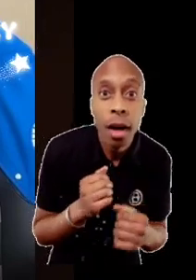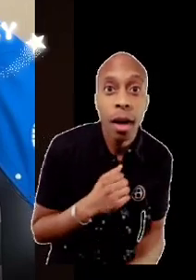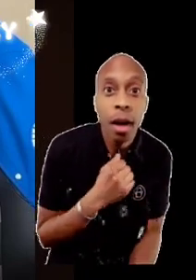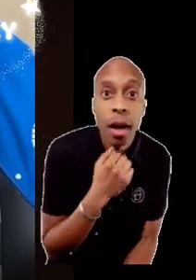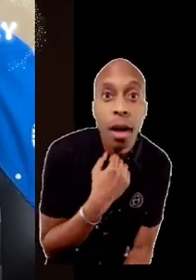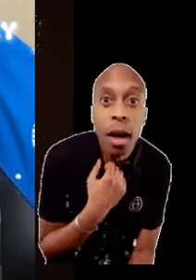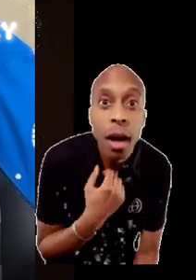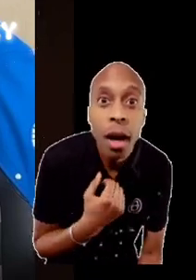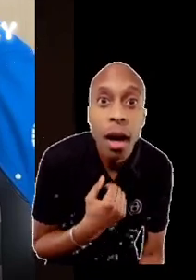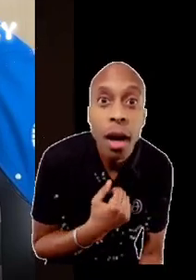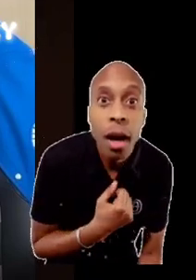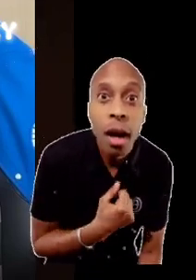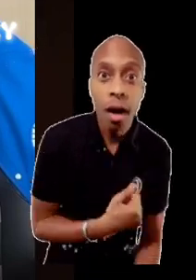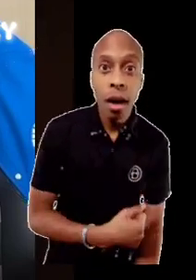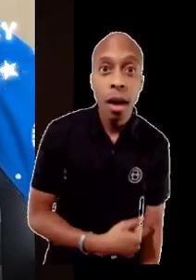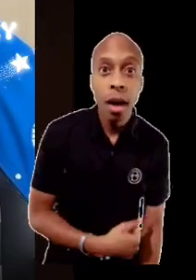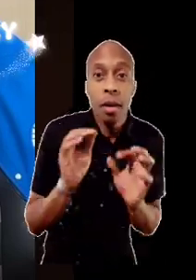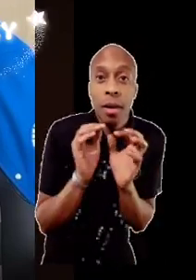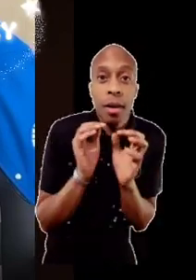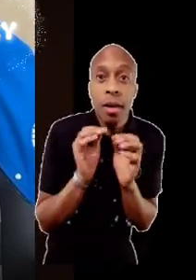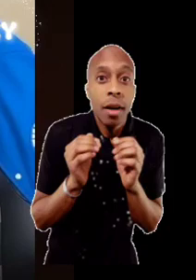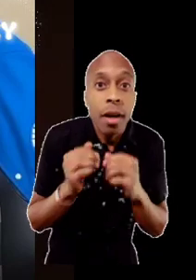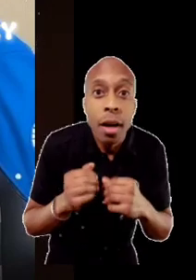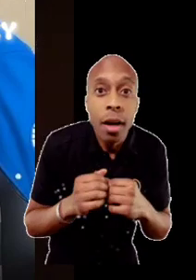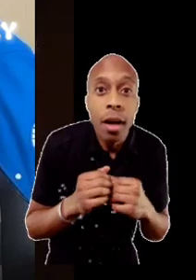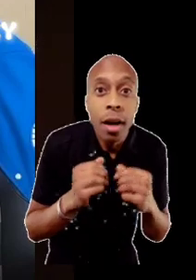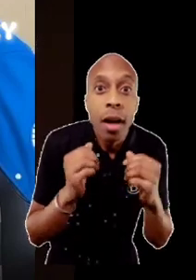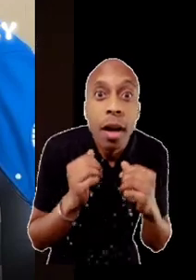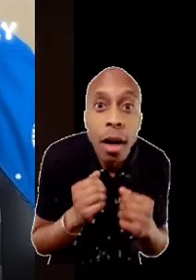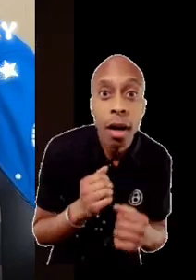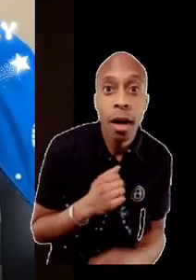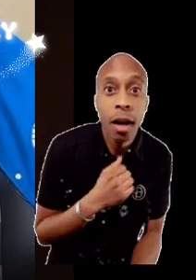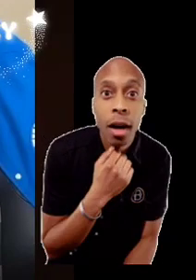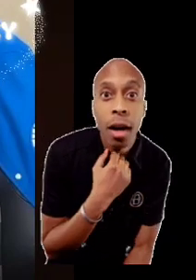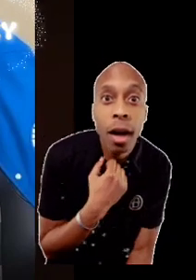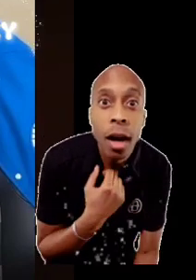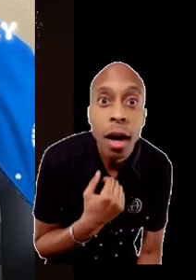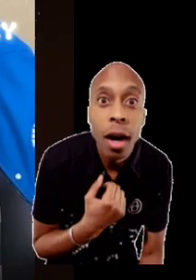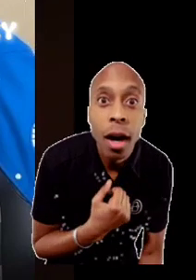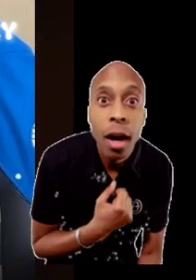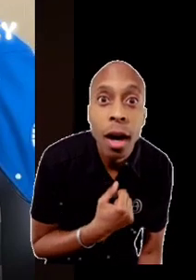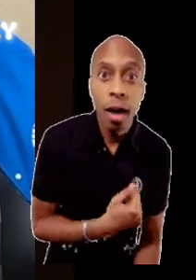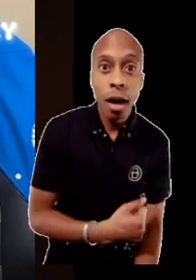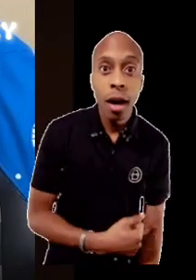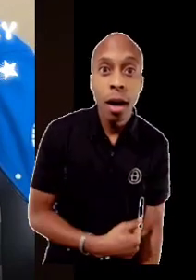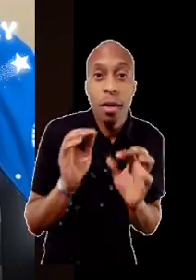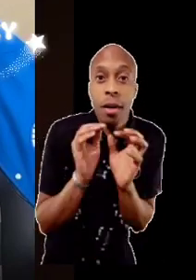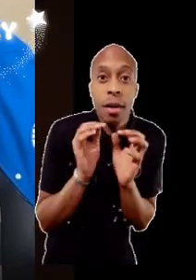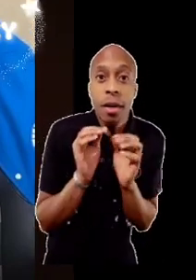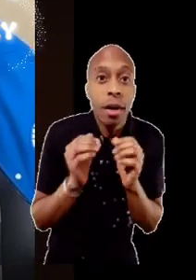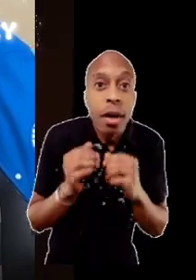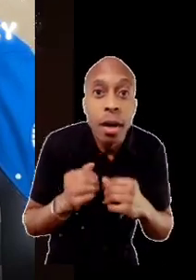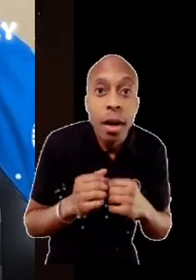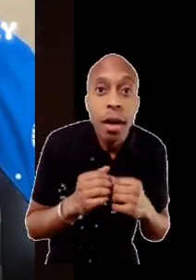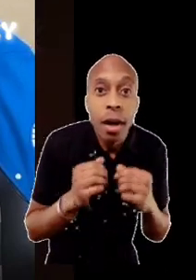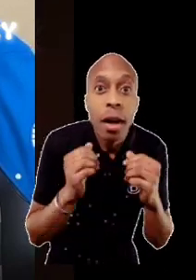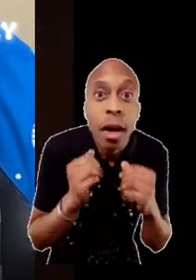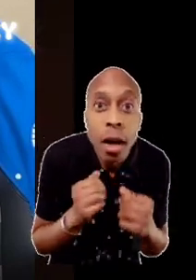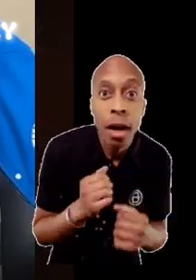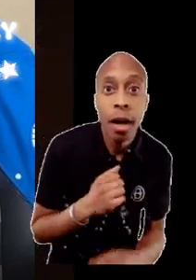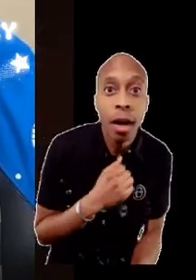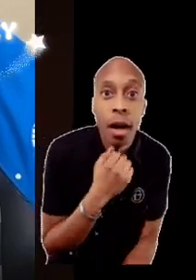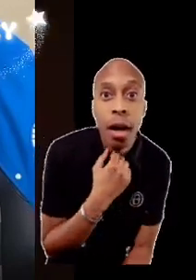Me know date, I know time, and I know years. None of my video them